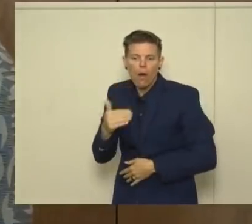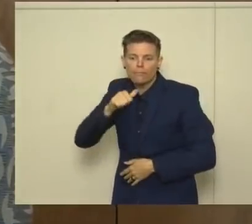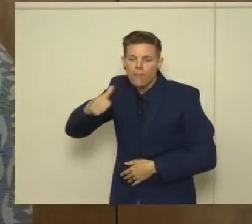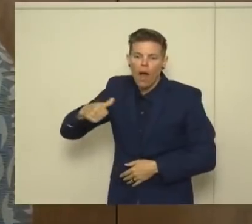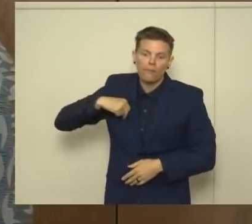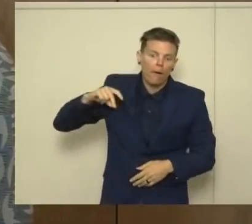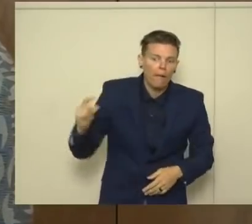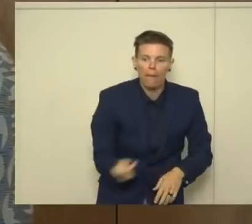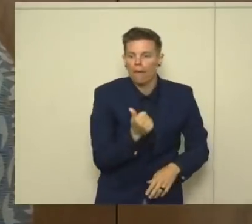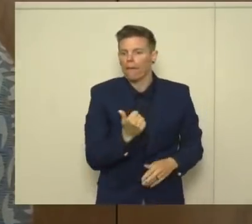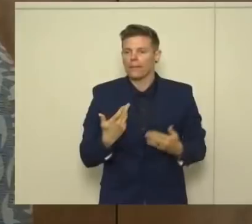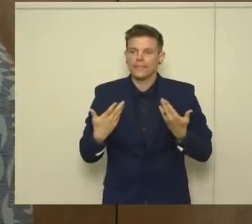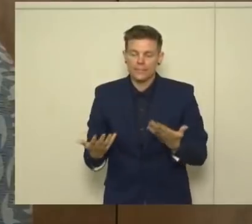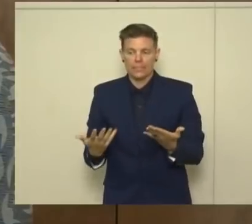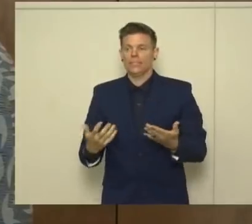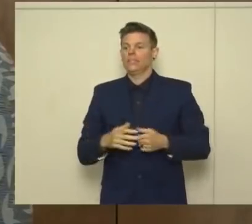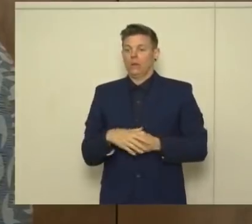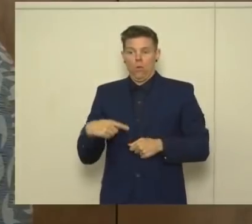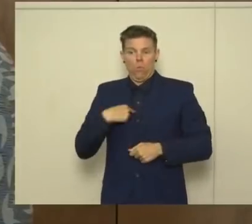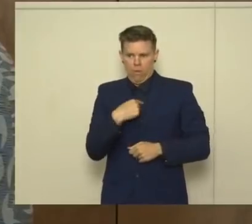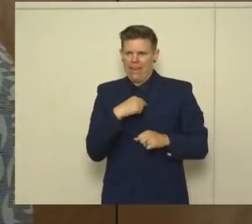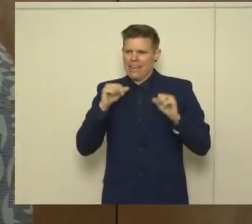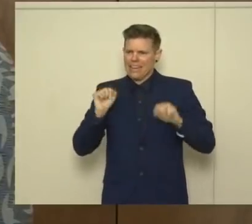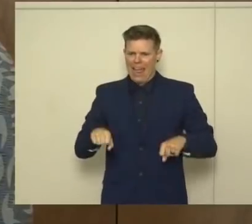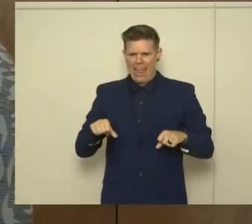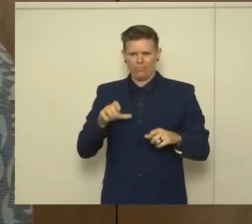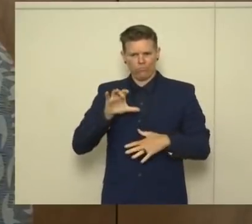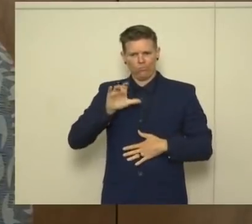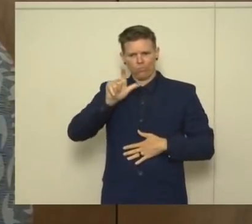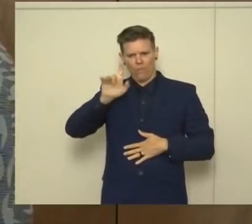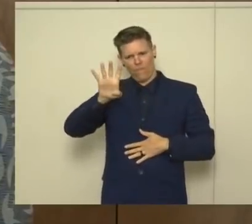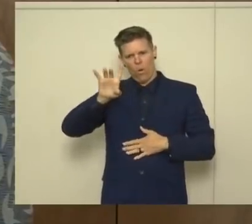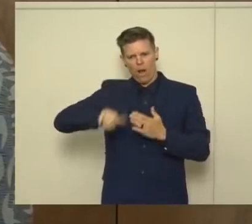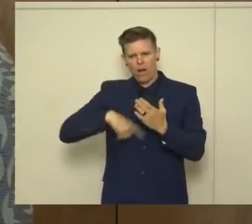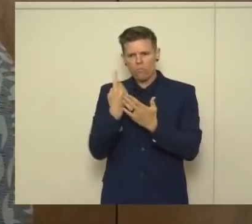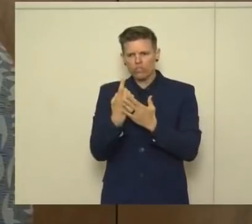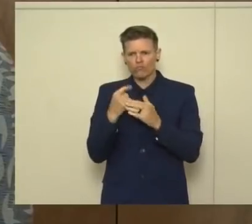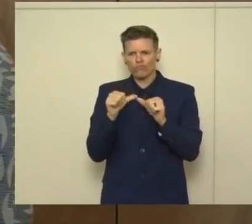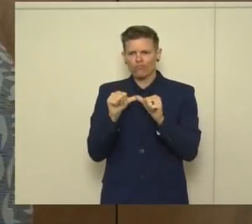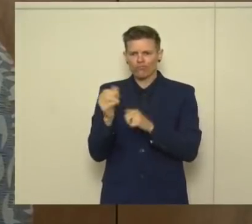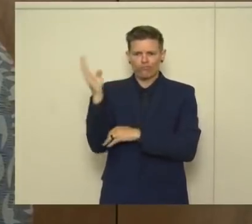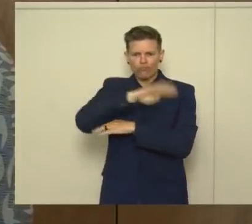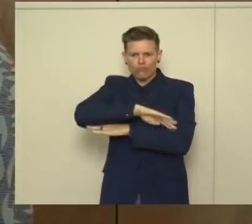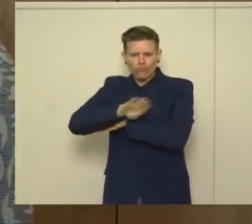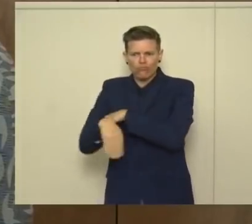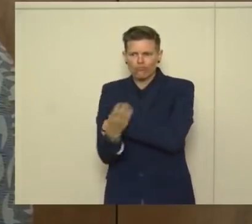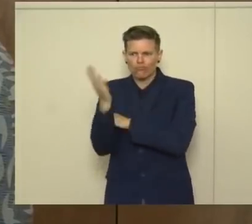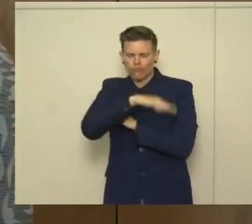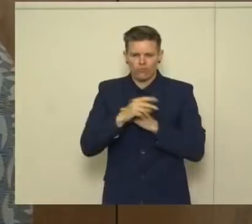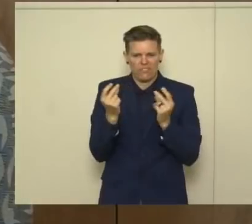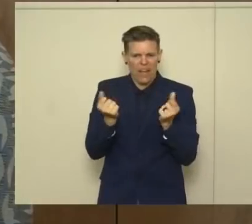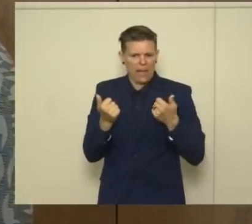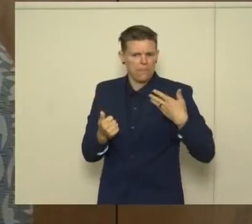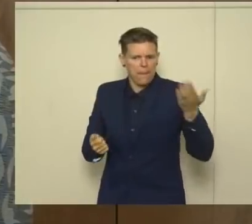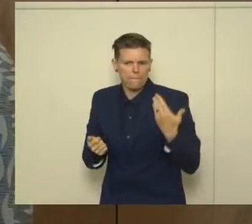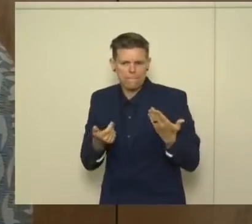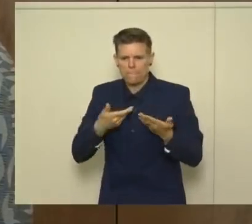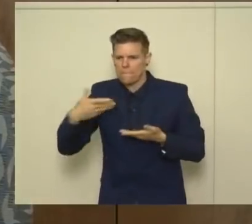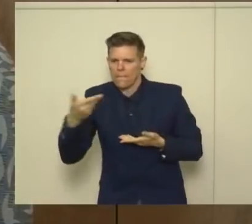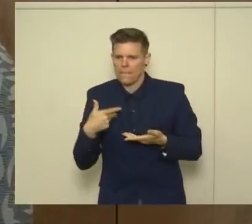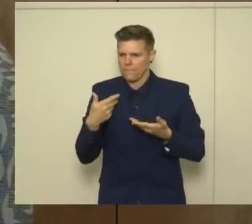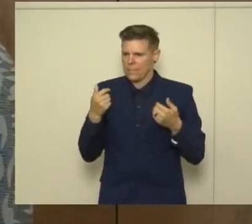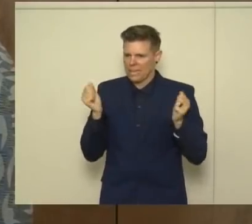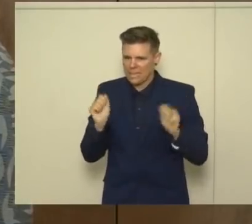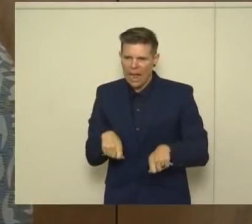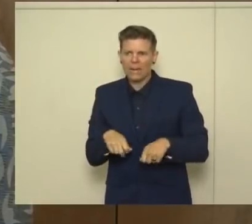take? And I said, we can do them in 24 hours, and that's the gold standard. I want it. Frankly, we have the ability in many